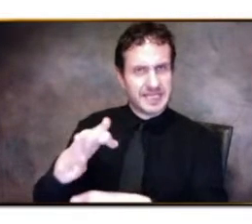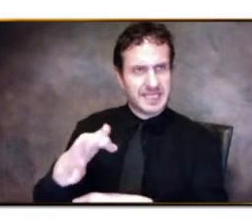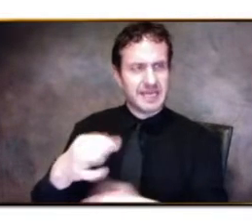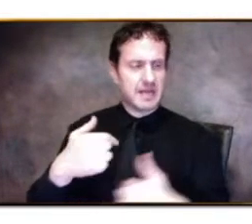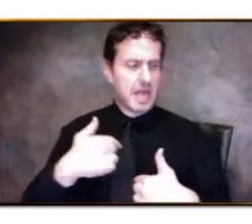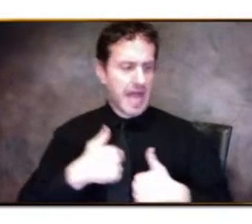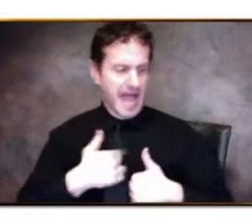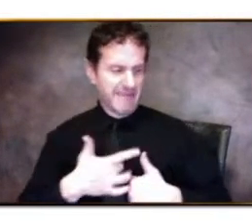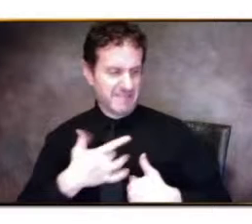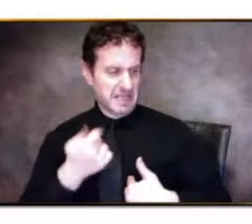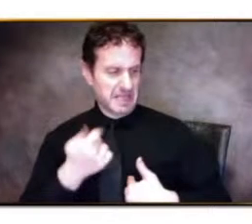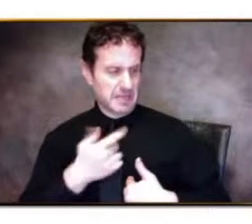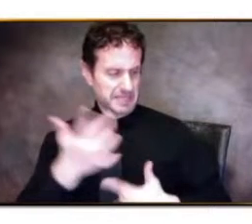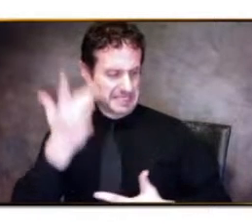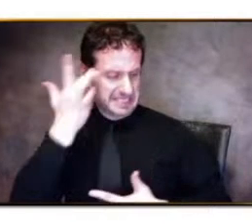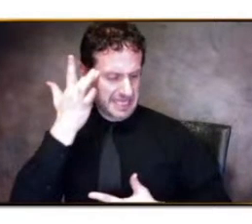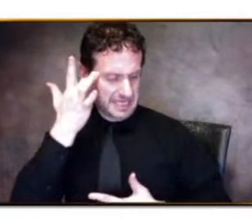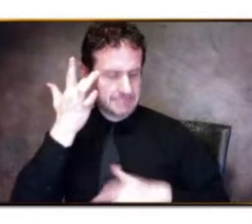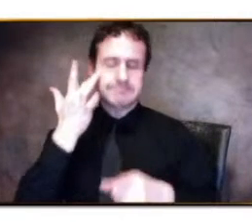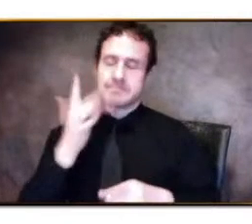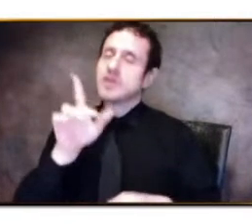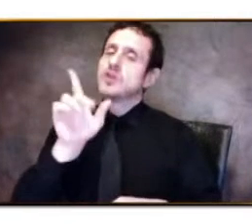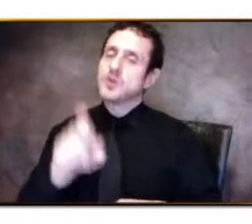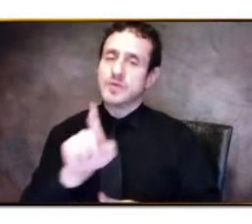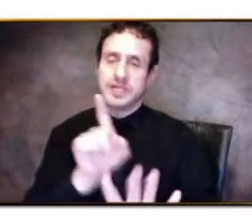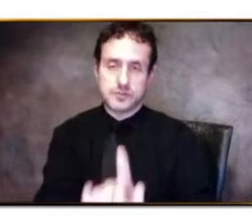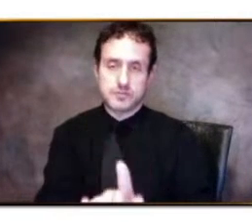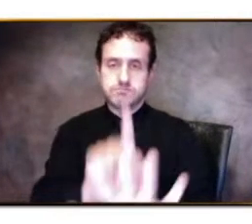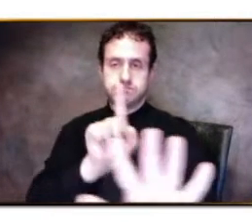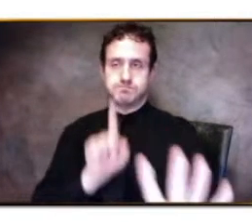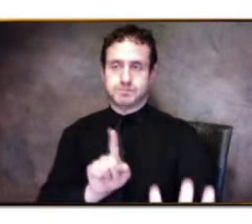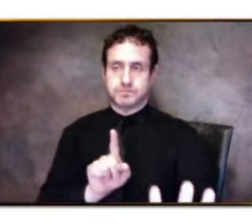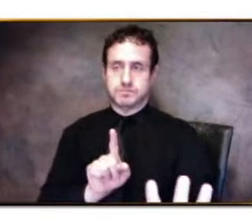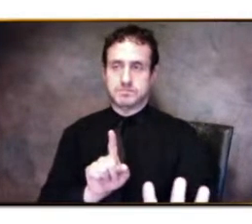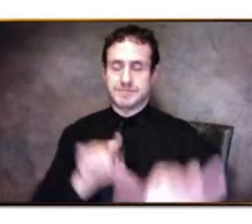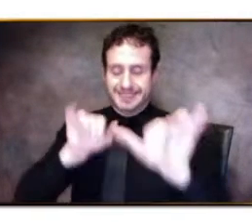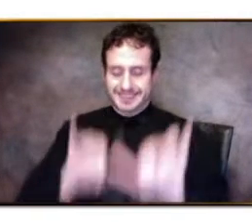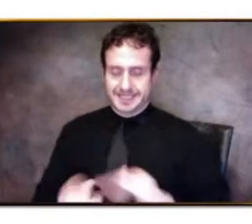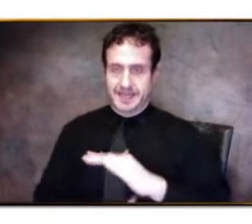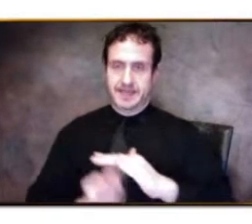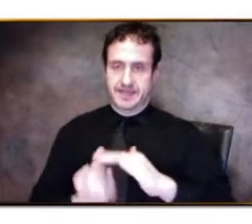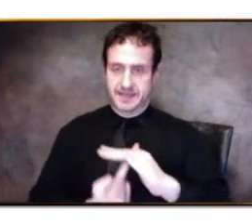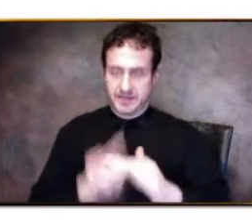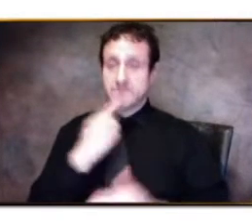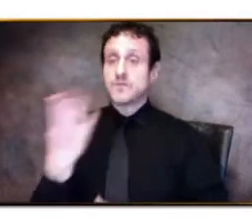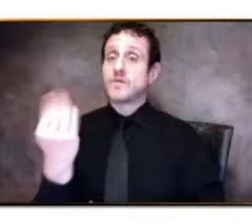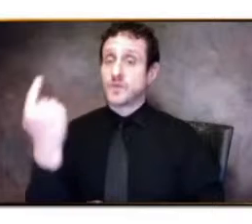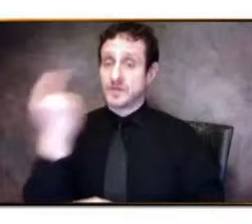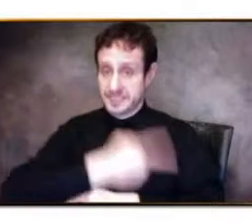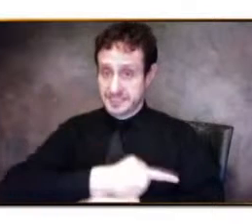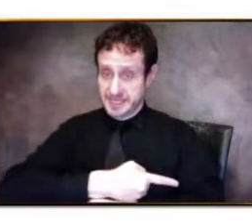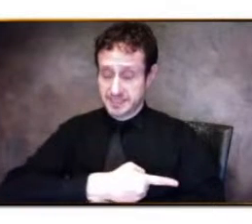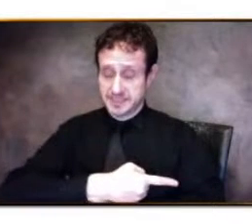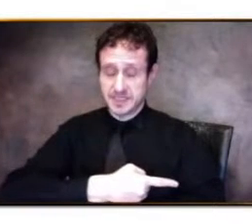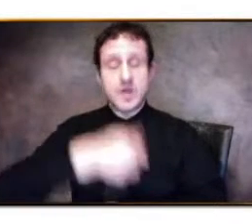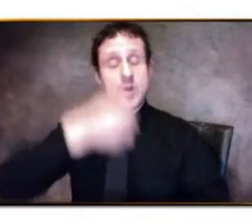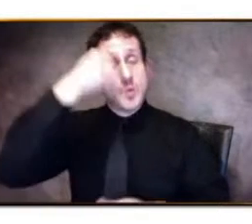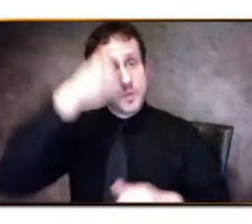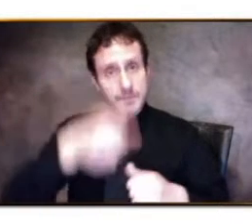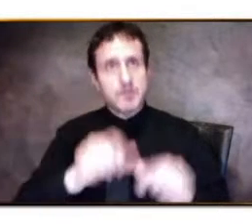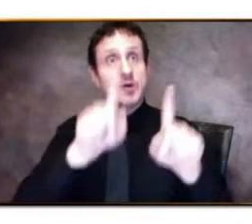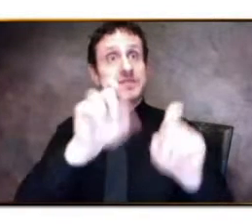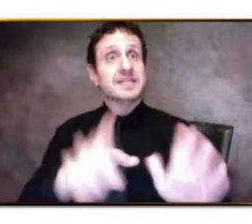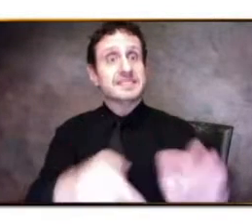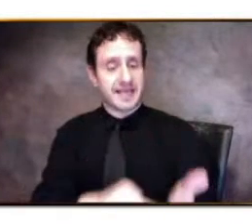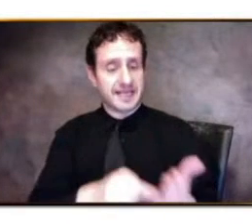quarantine, even from your family, for 14 days. Remember, even if you test negative, it's possible that you